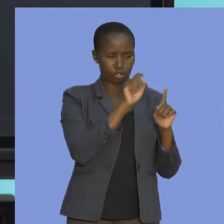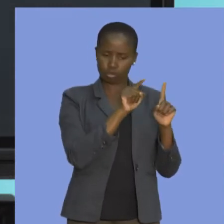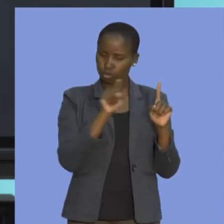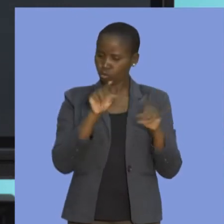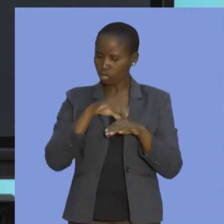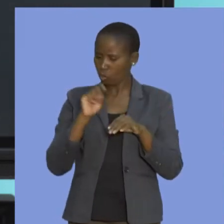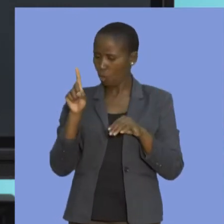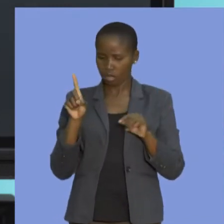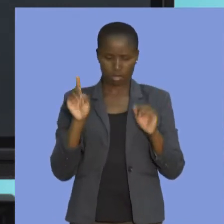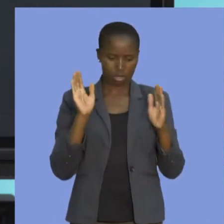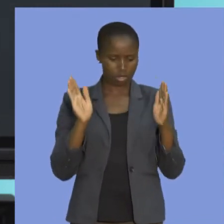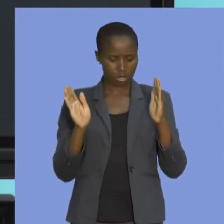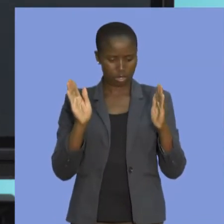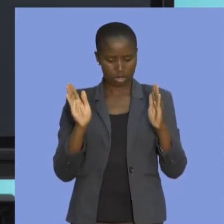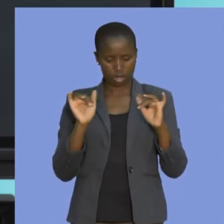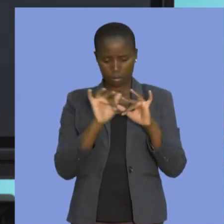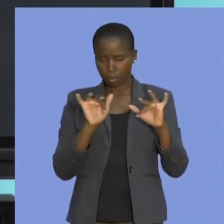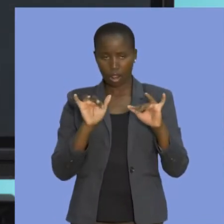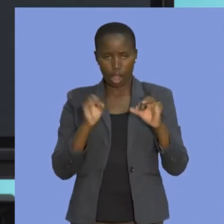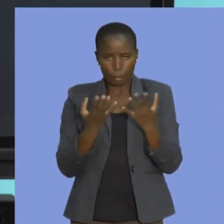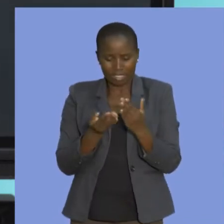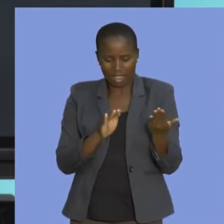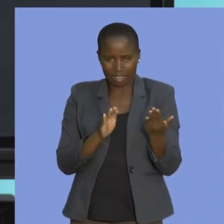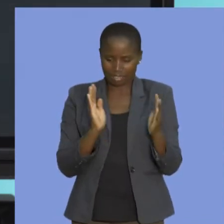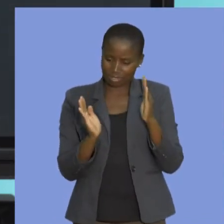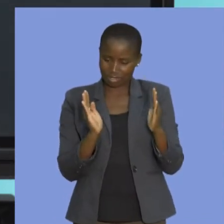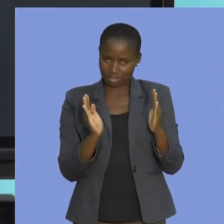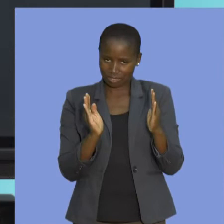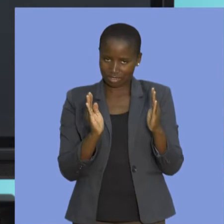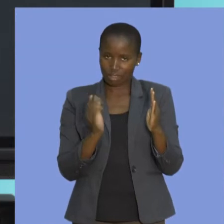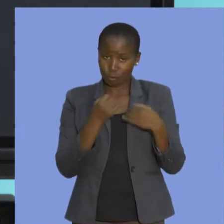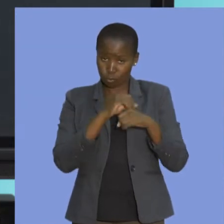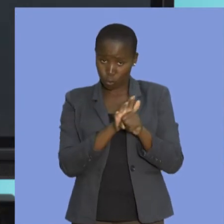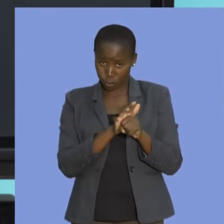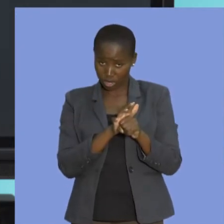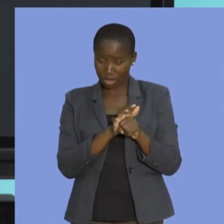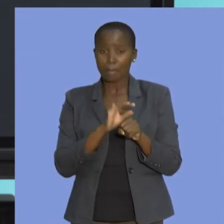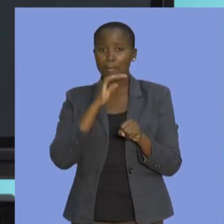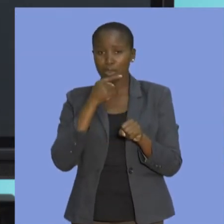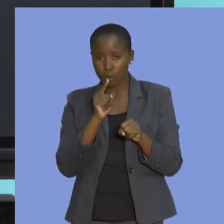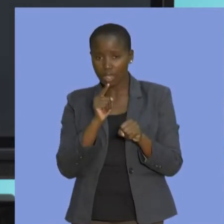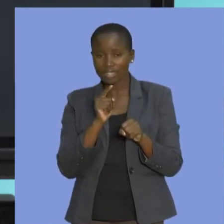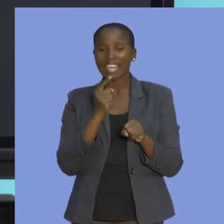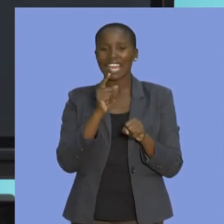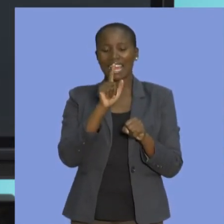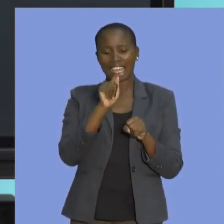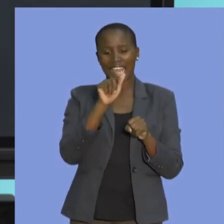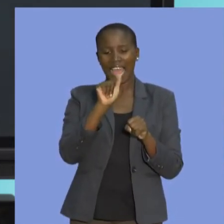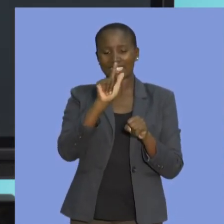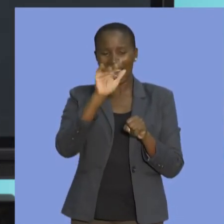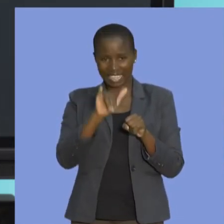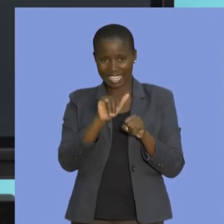died with COVID-19? We count them. Those are the tallies, which give us the